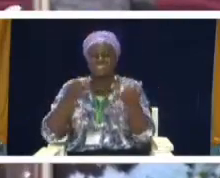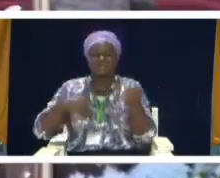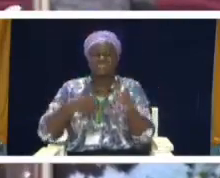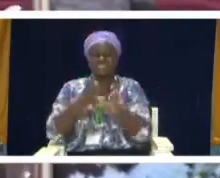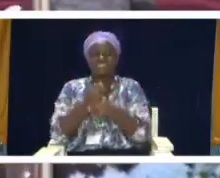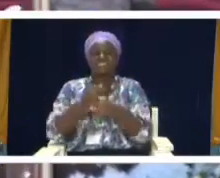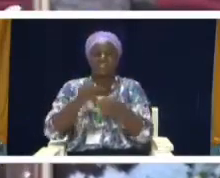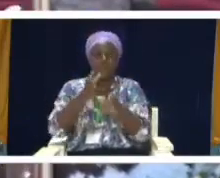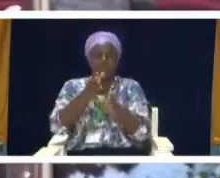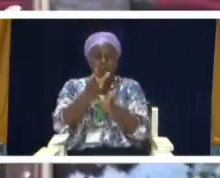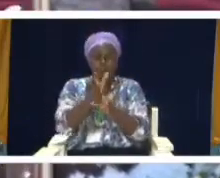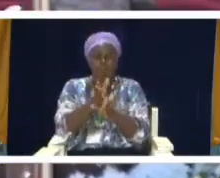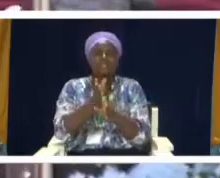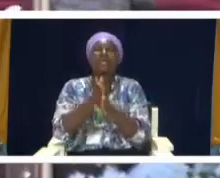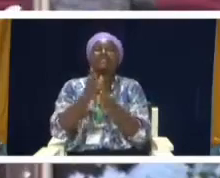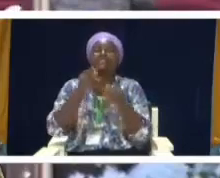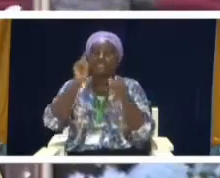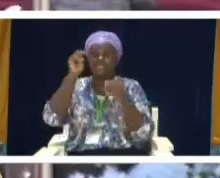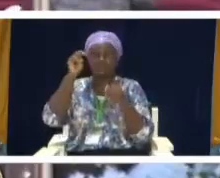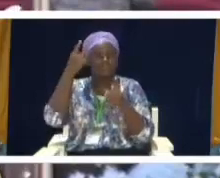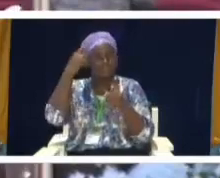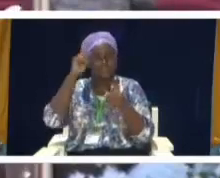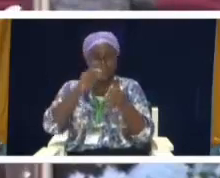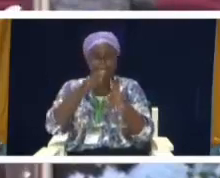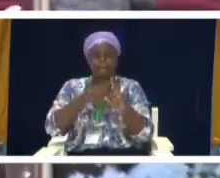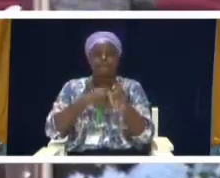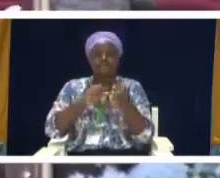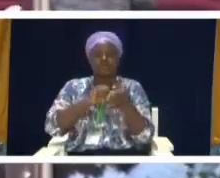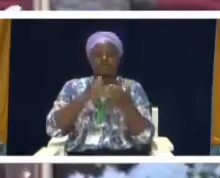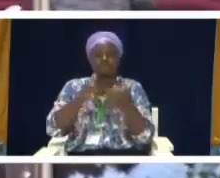online testimonies for the month of July